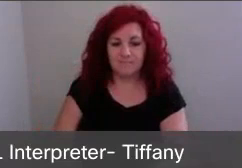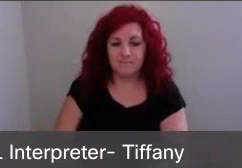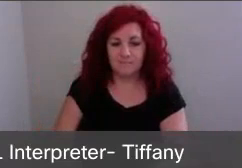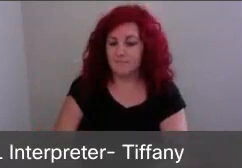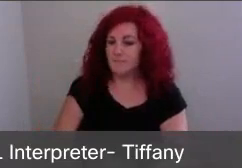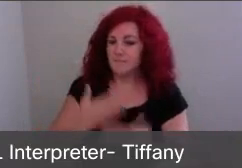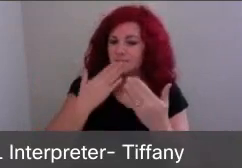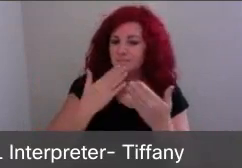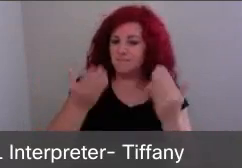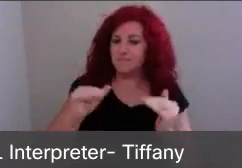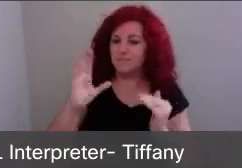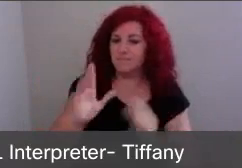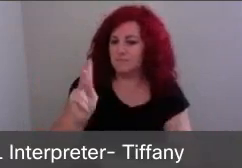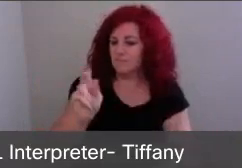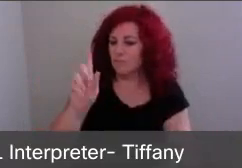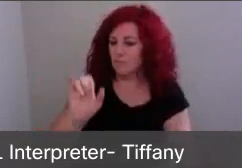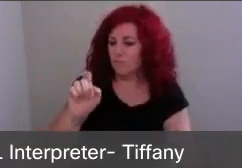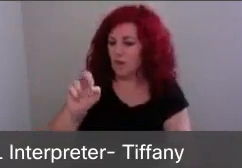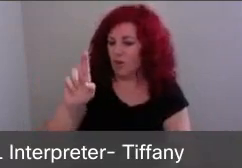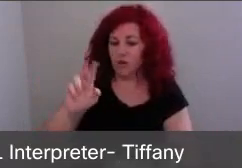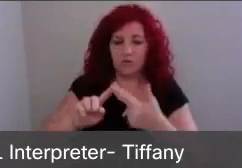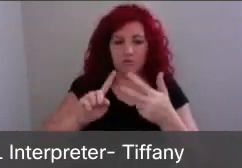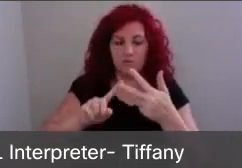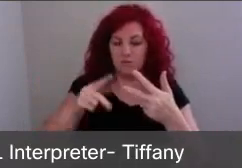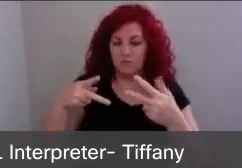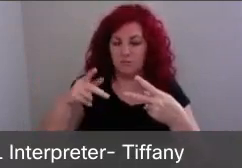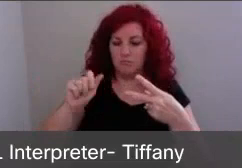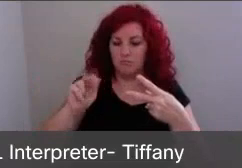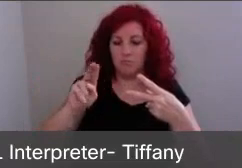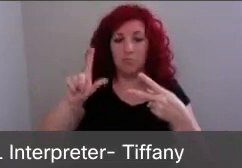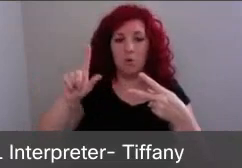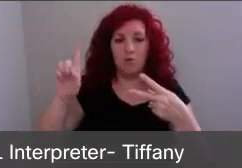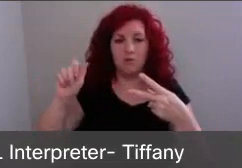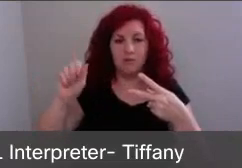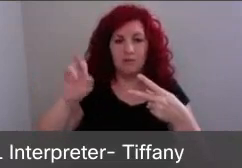Thank you. Our next speaker is Kelly Eller, followed by Paul David.